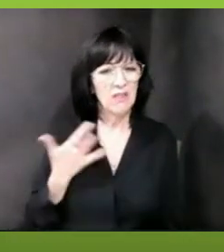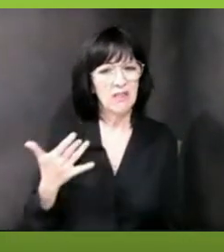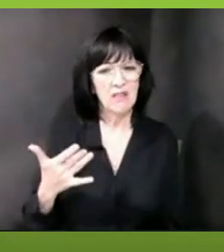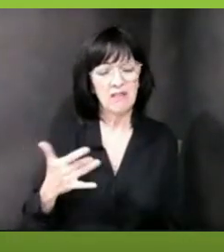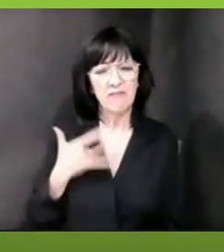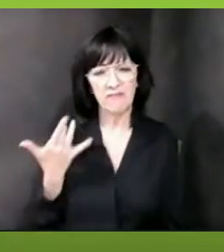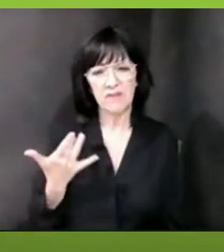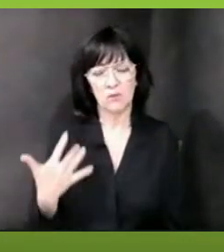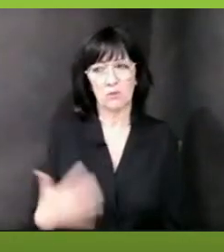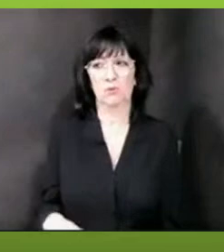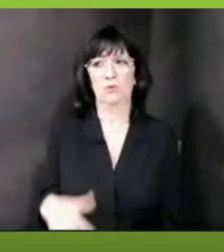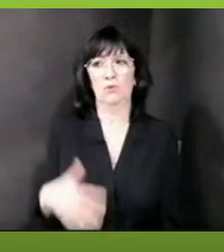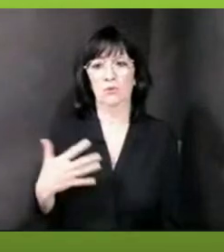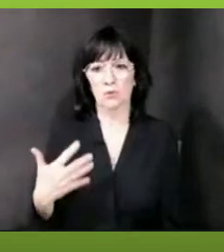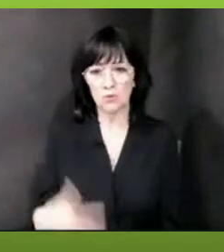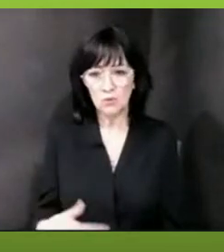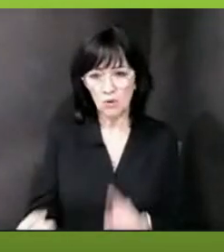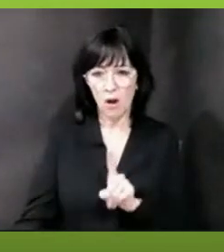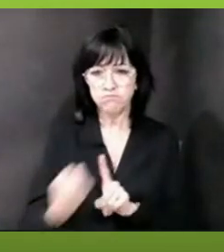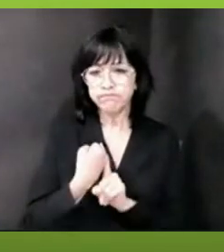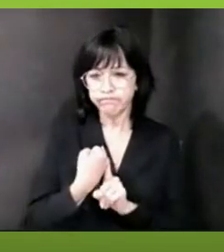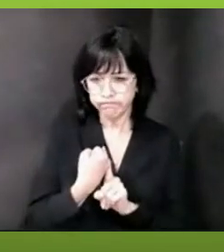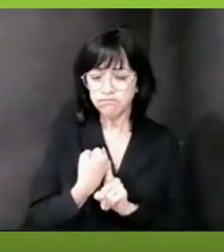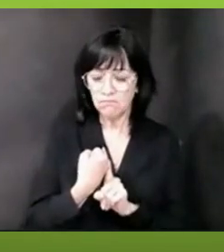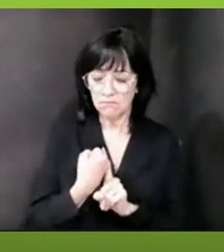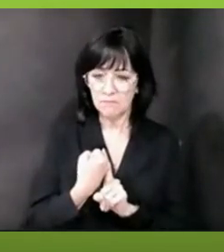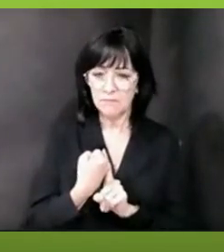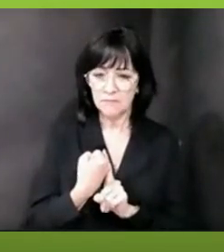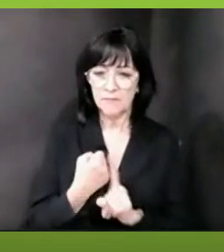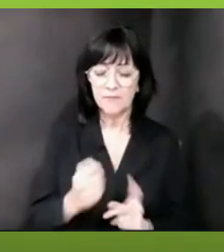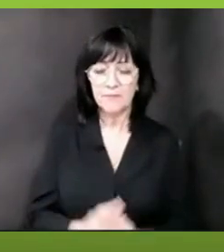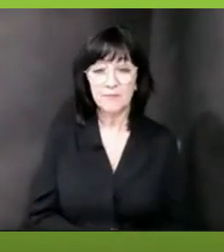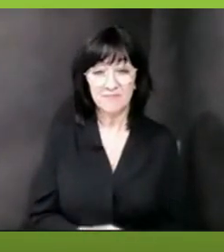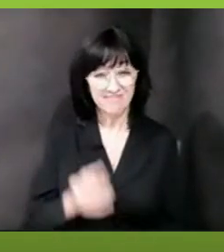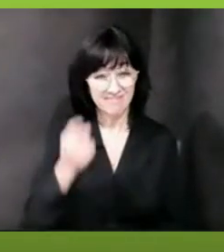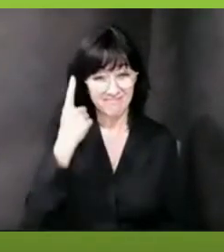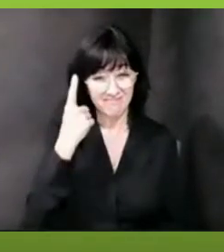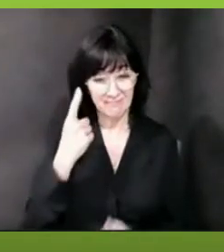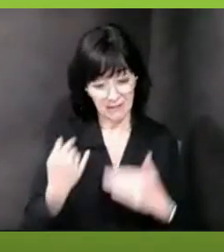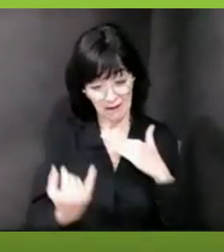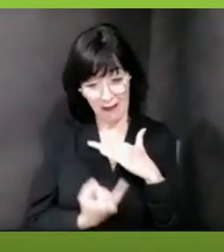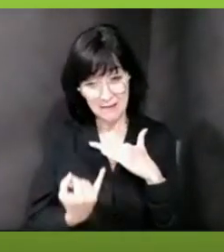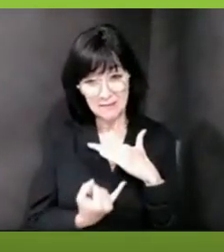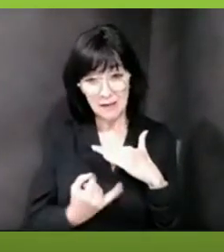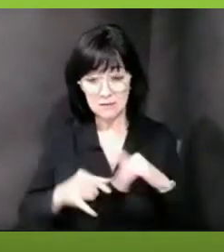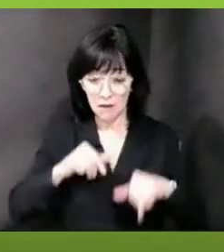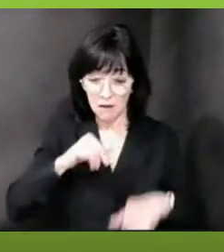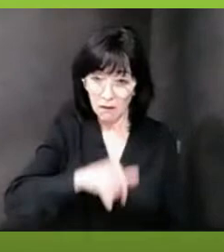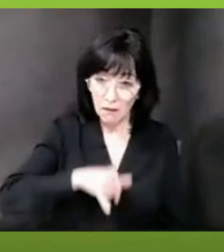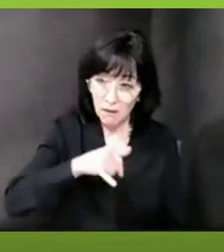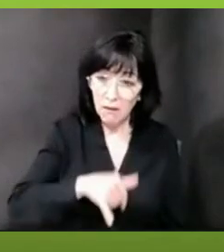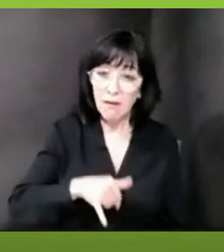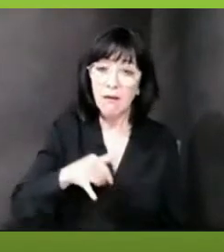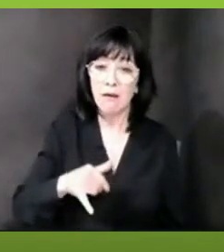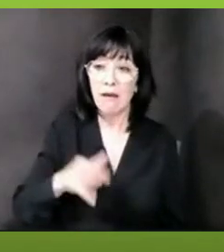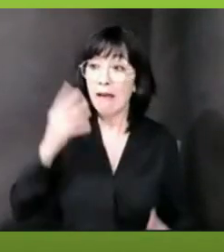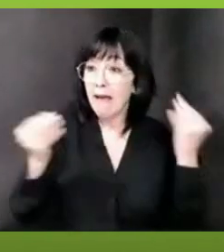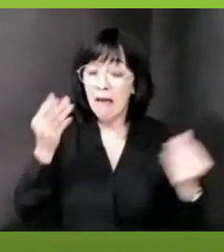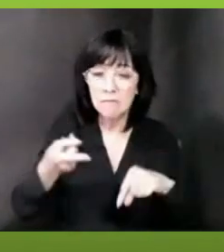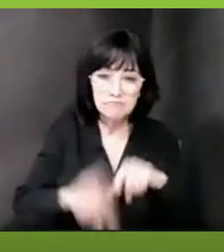think the isolation piece plays a large role in how we've kind of viewed the mental health pandemic that has come